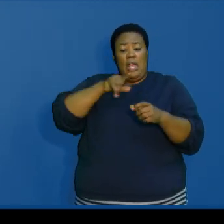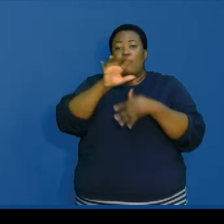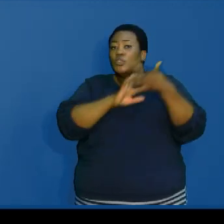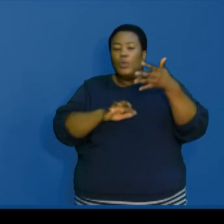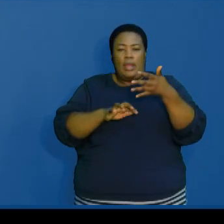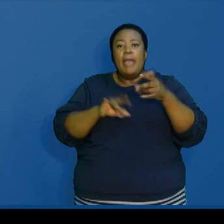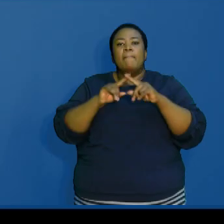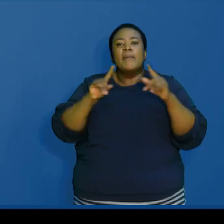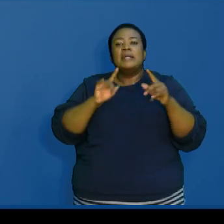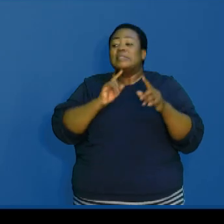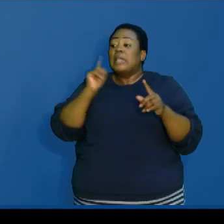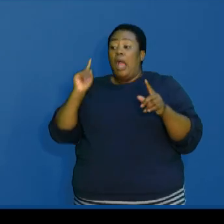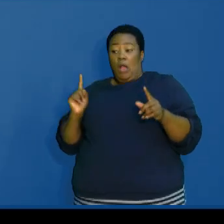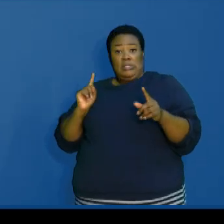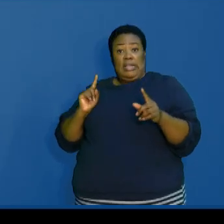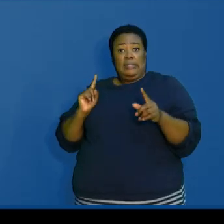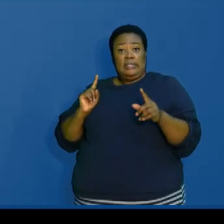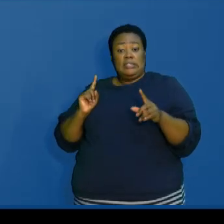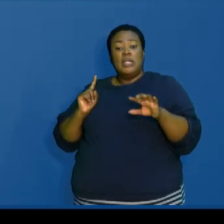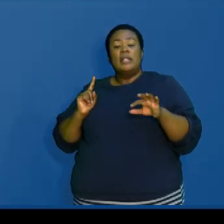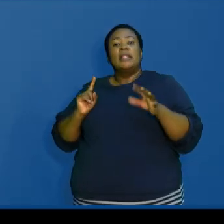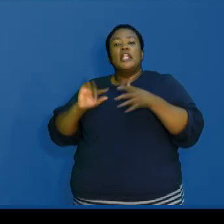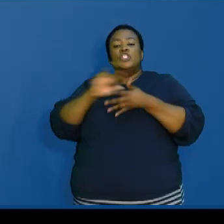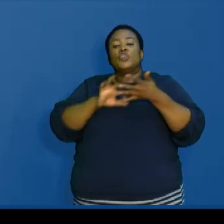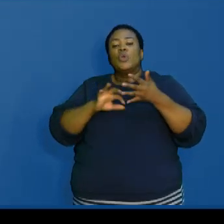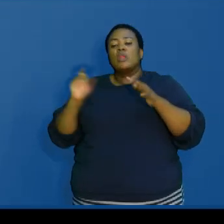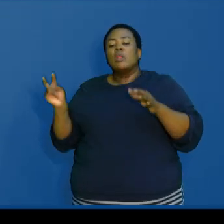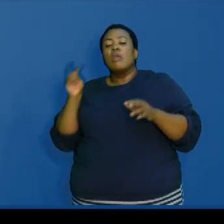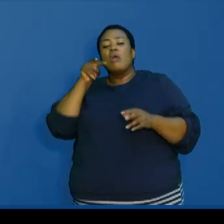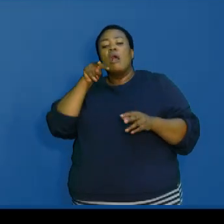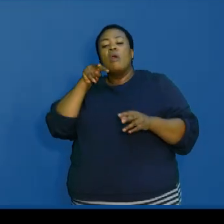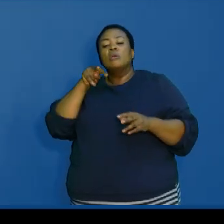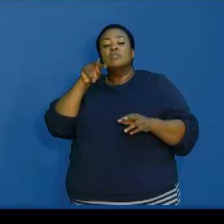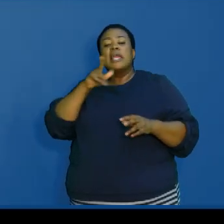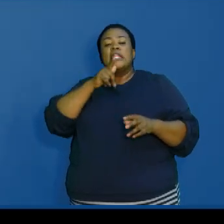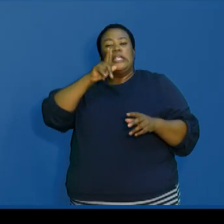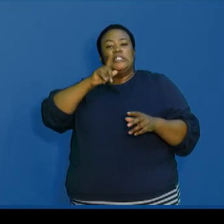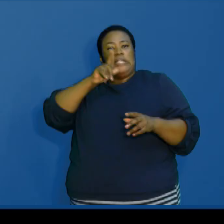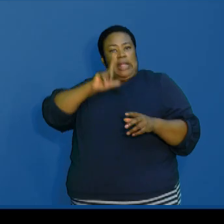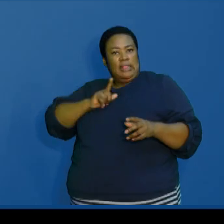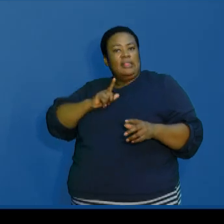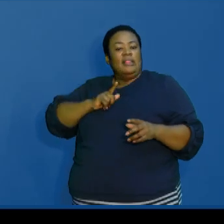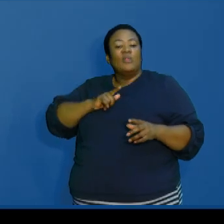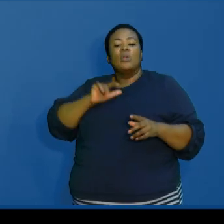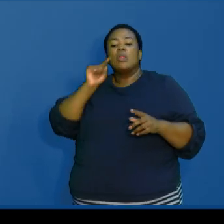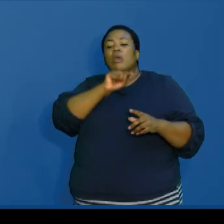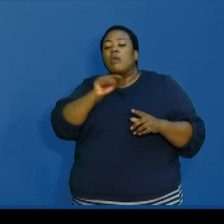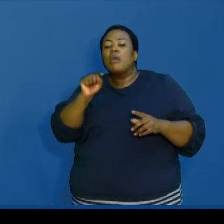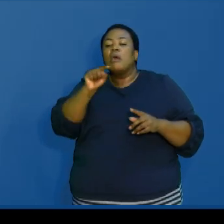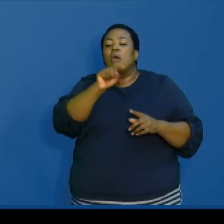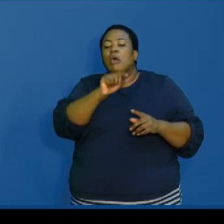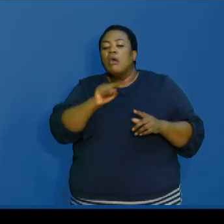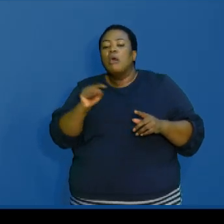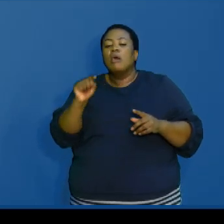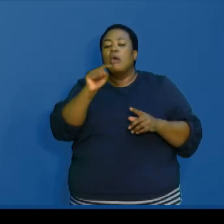they are standing outside of the story and watching and telling us their point of view of every character that